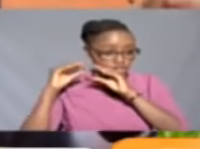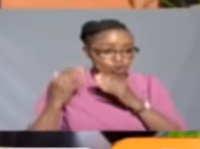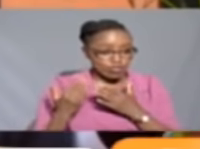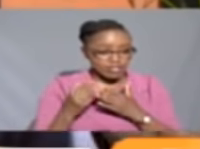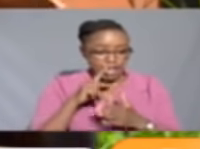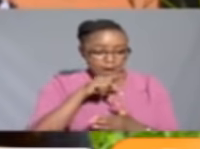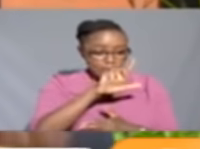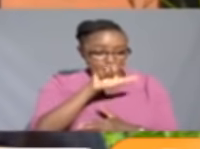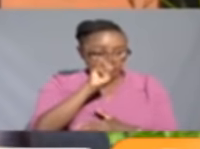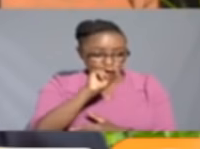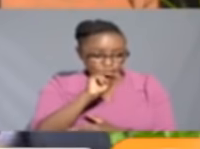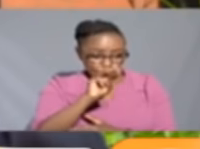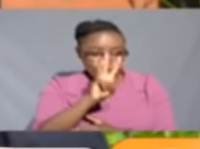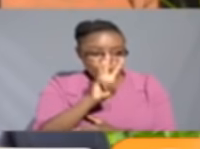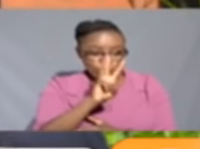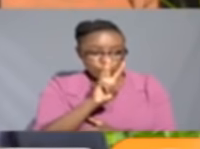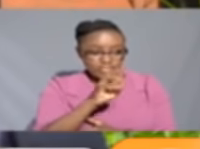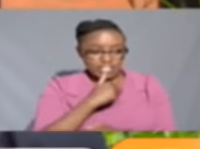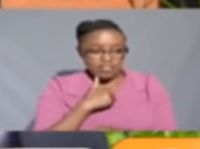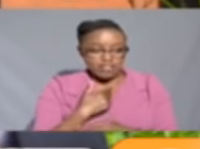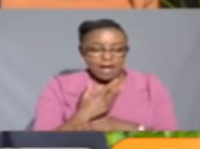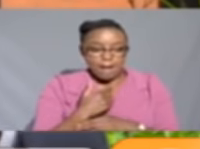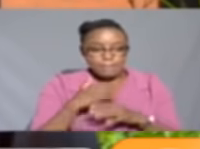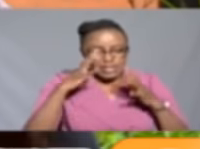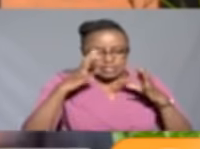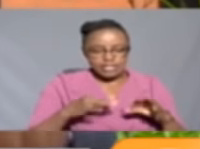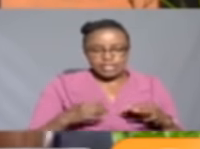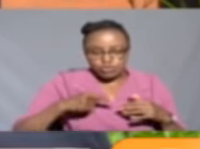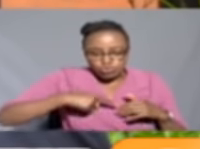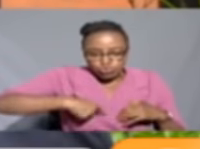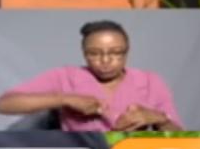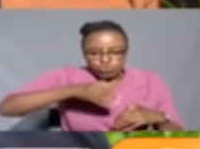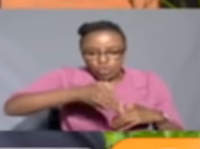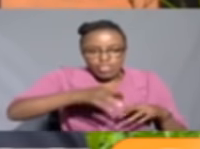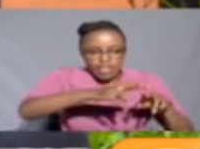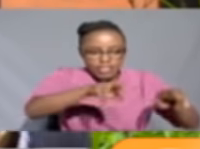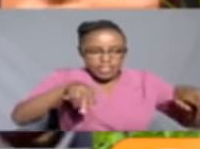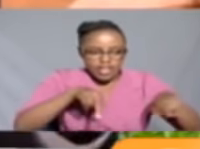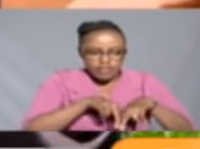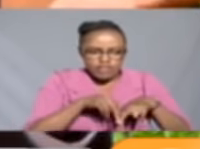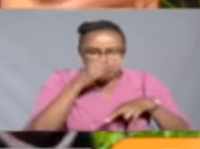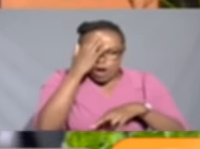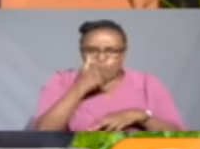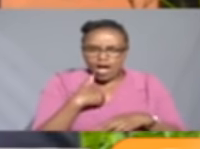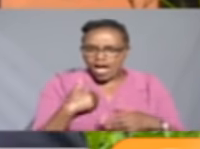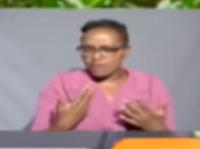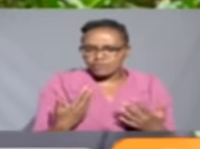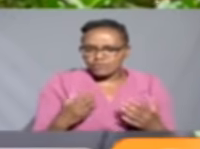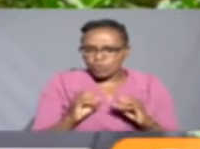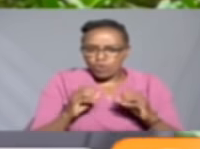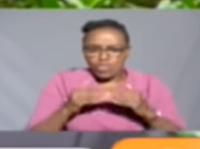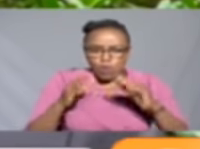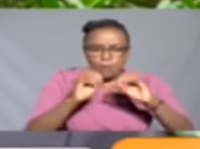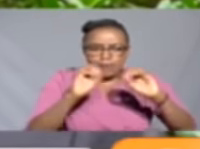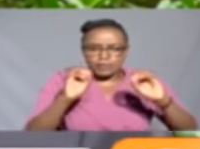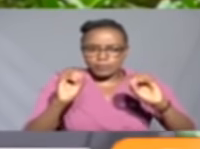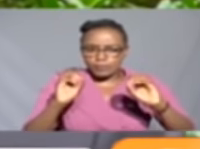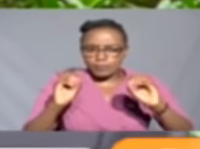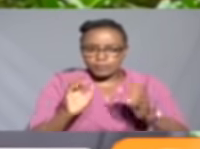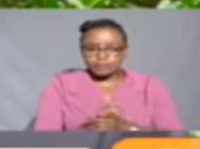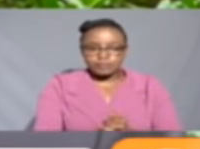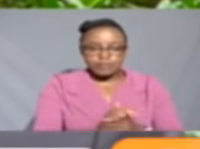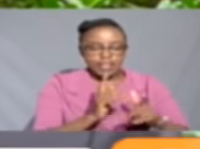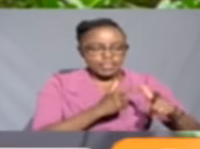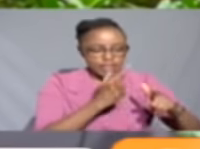At one point, I had to relieve myself inside the room because they would not open.